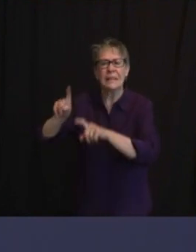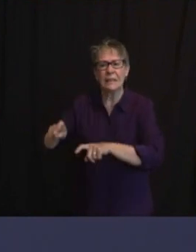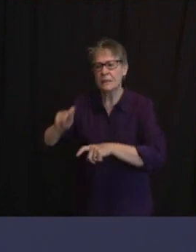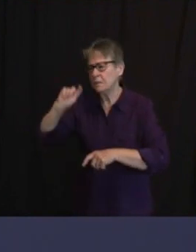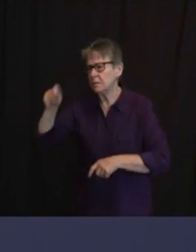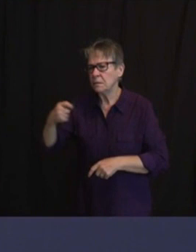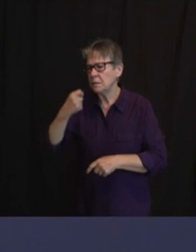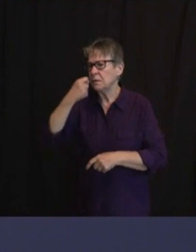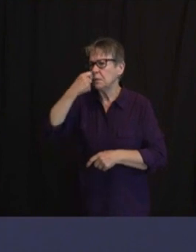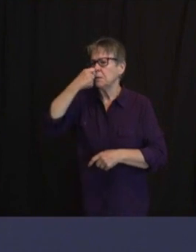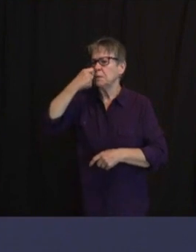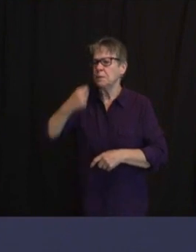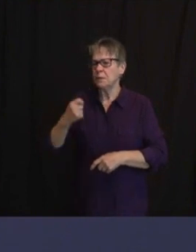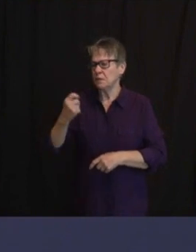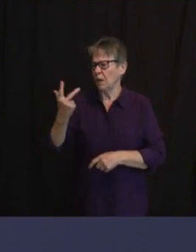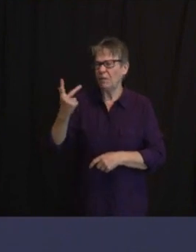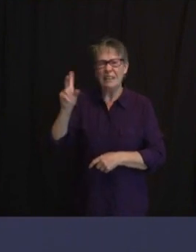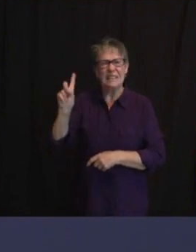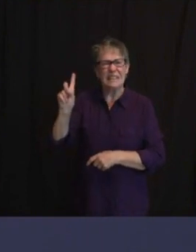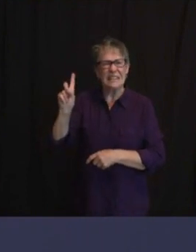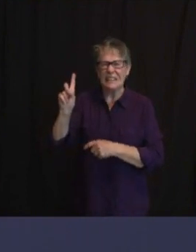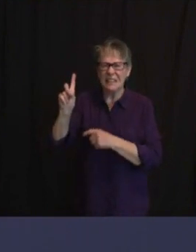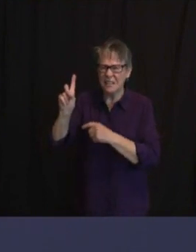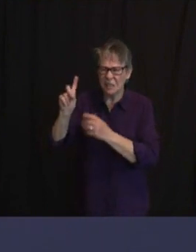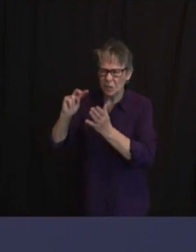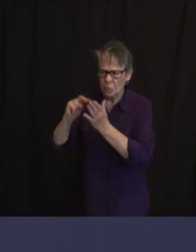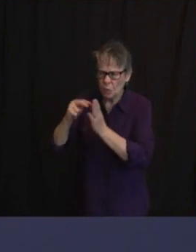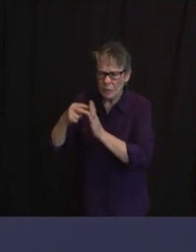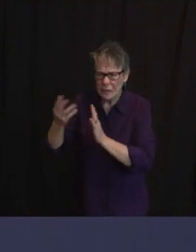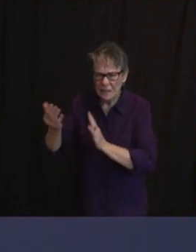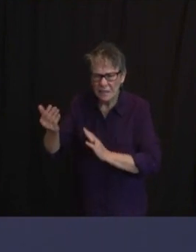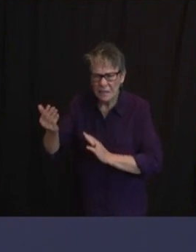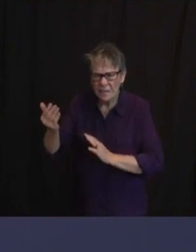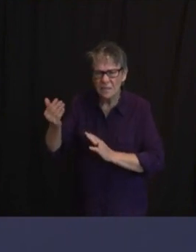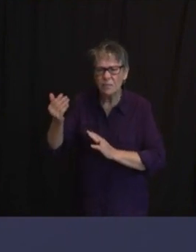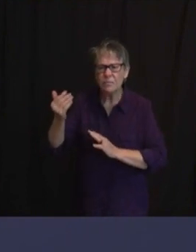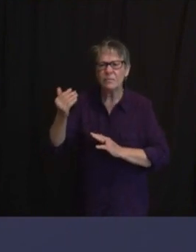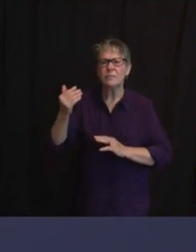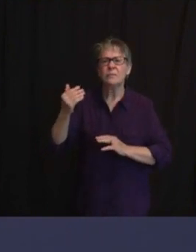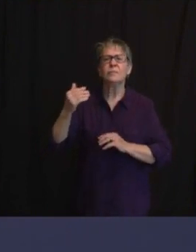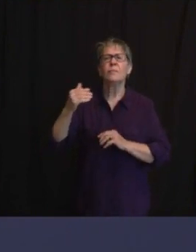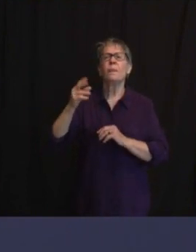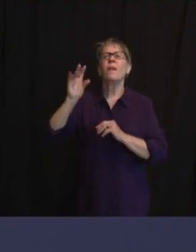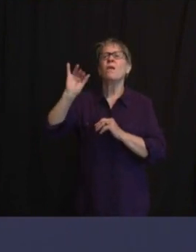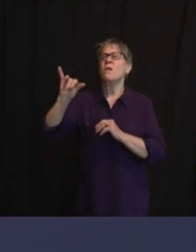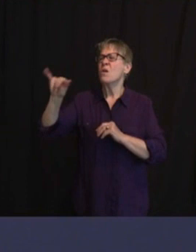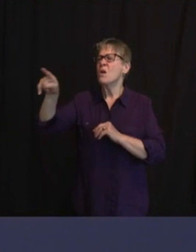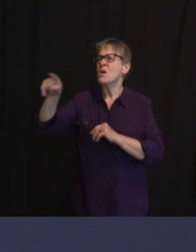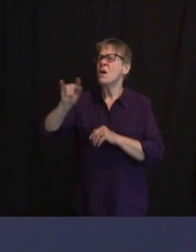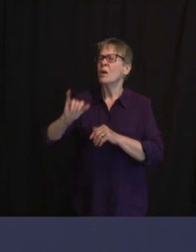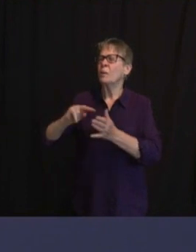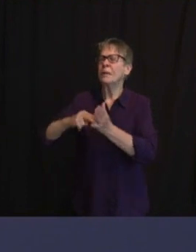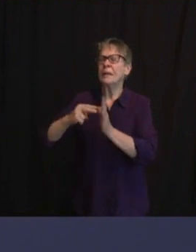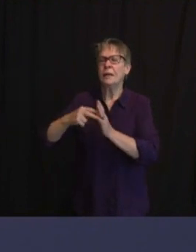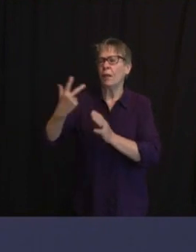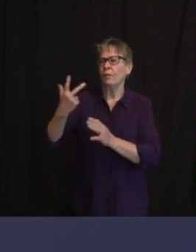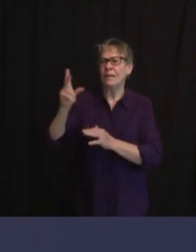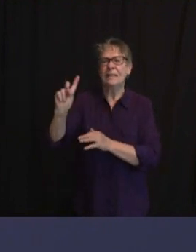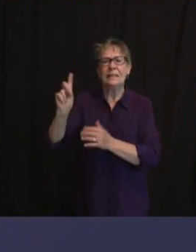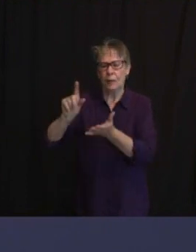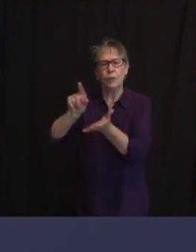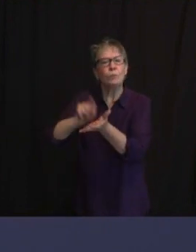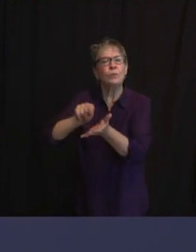again? Governor Cuomo ordered 3D printed nasal swabs to increase capacity. Is that something that the state has